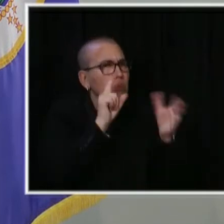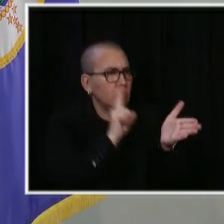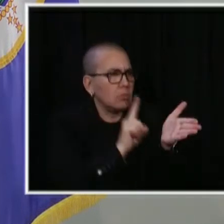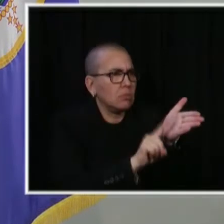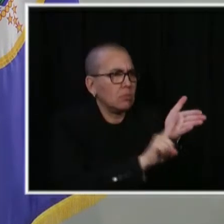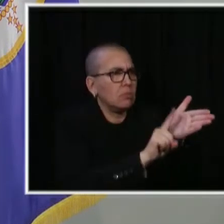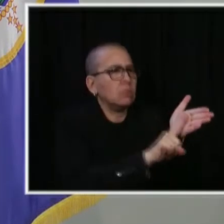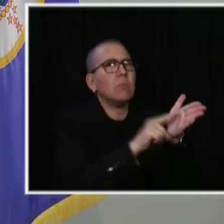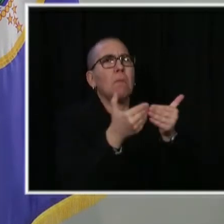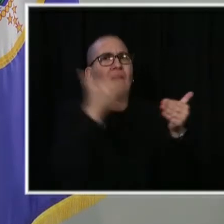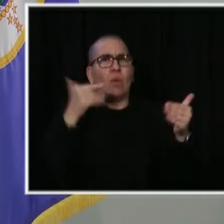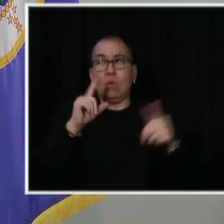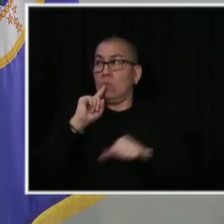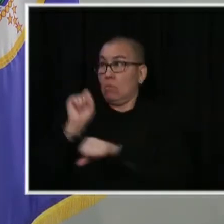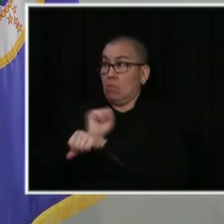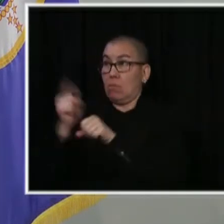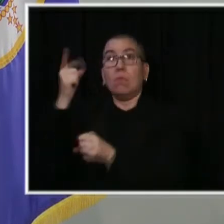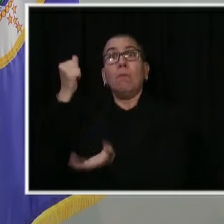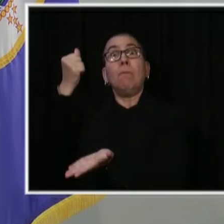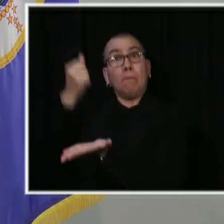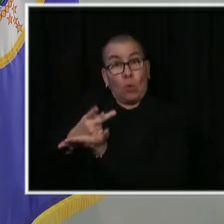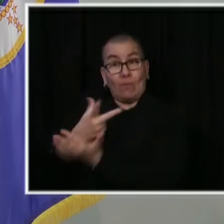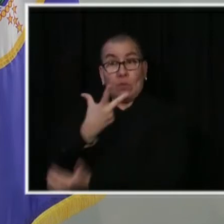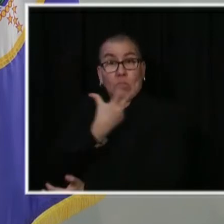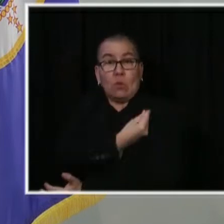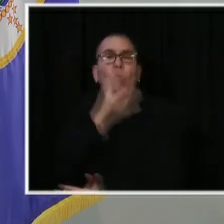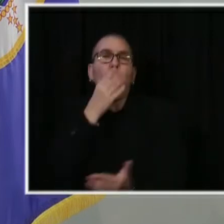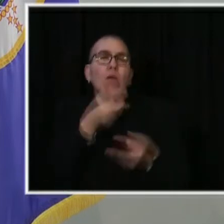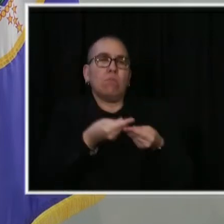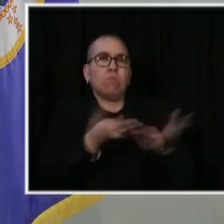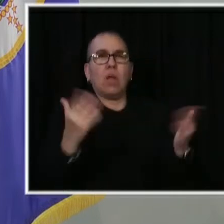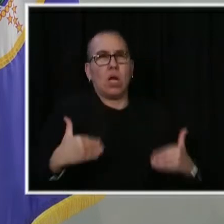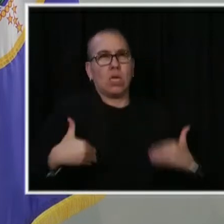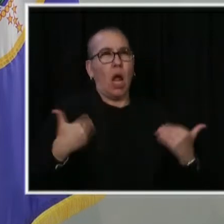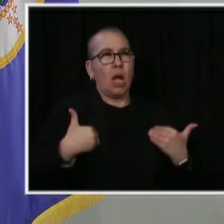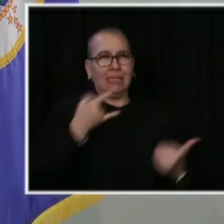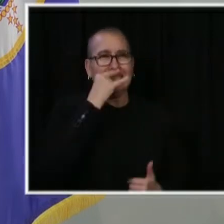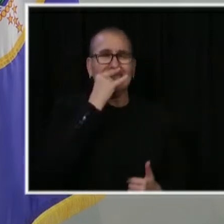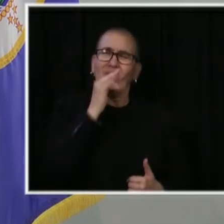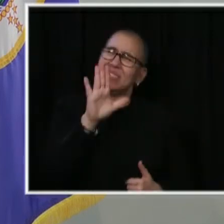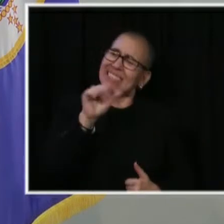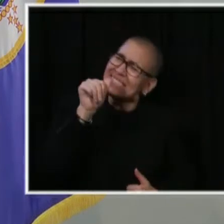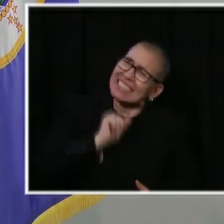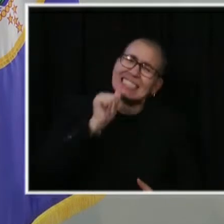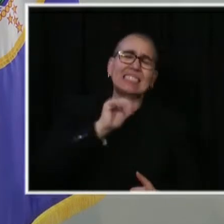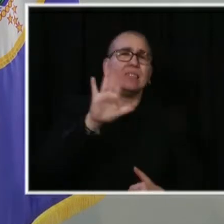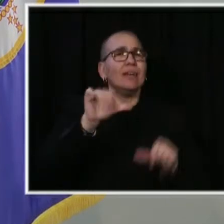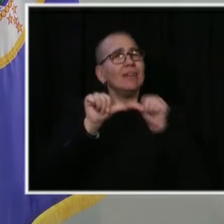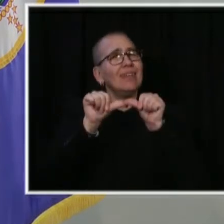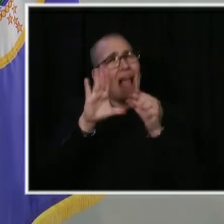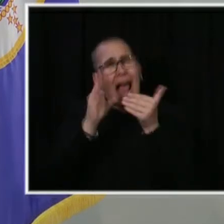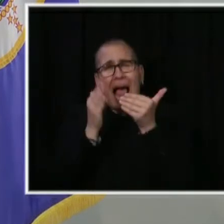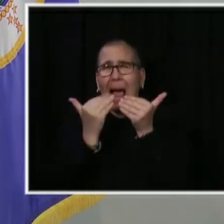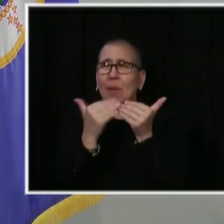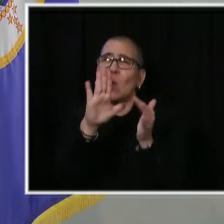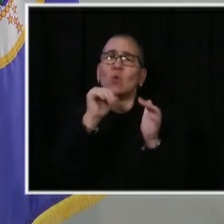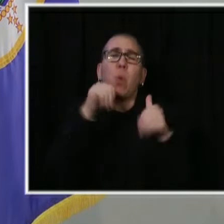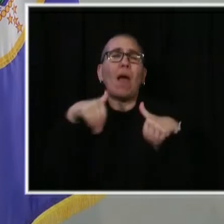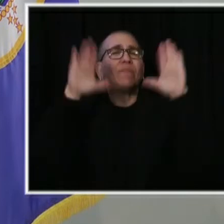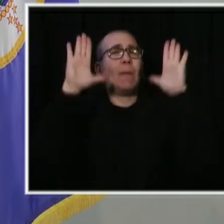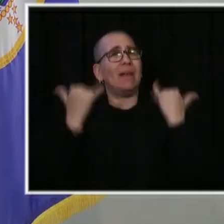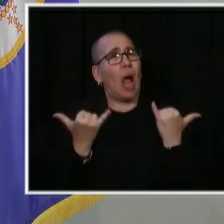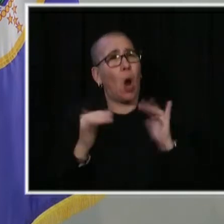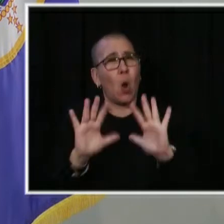year. It's going to be a time to reflect on those heroes who sacrificed, as we said in the beginning, whether they were public health officials that were